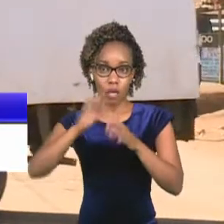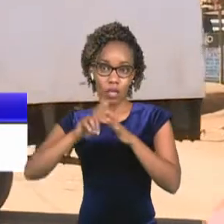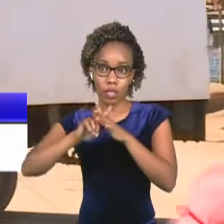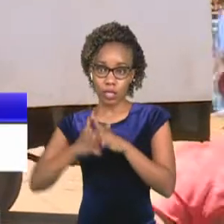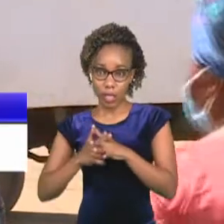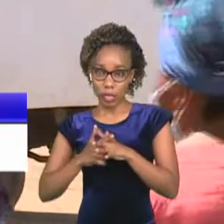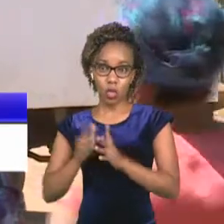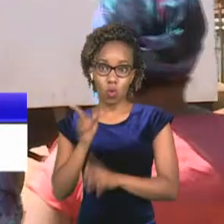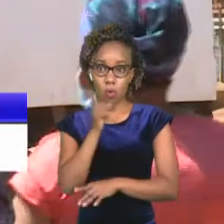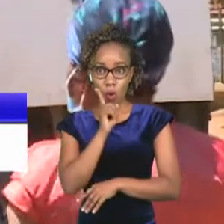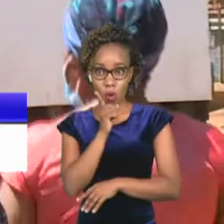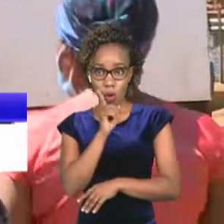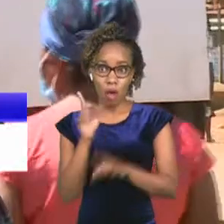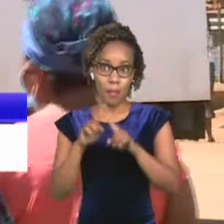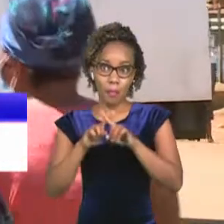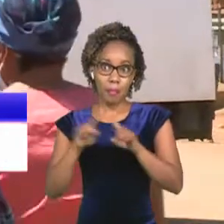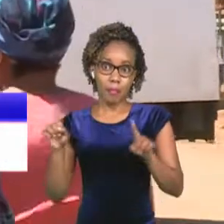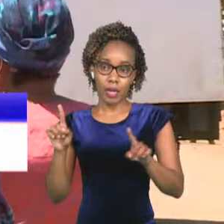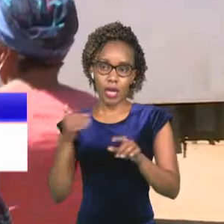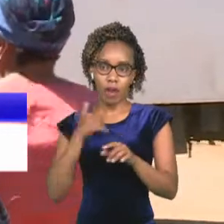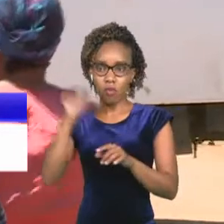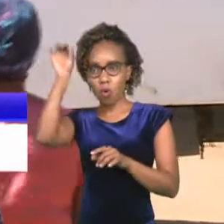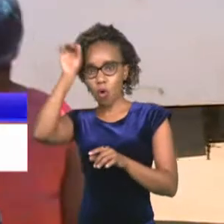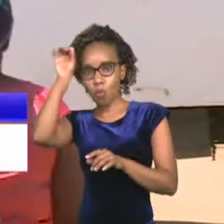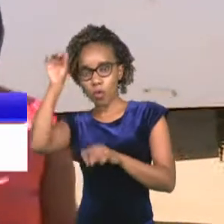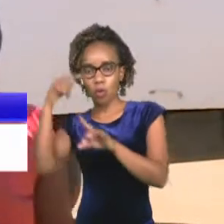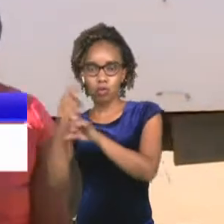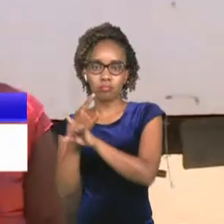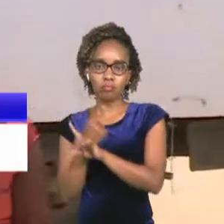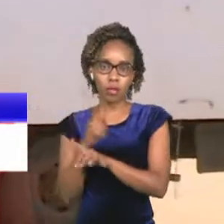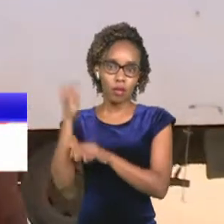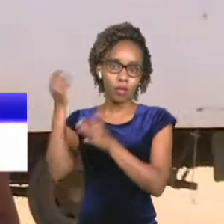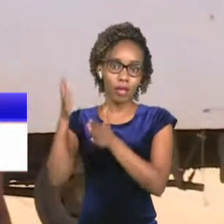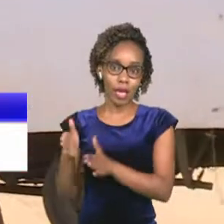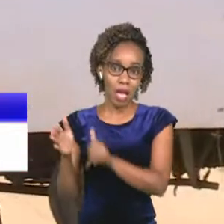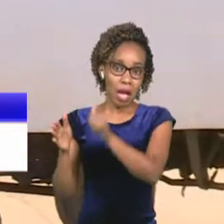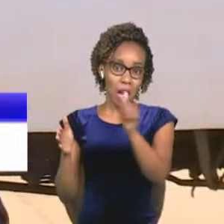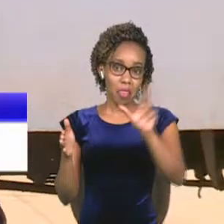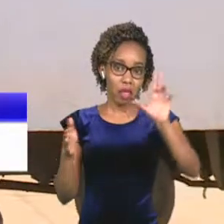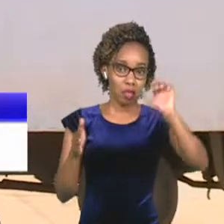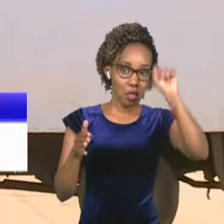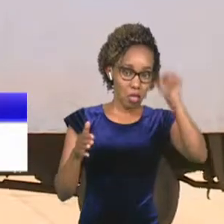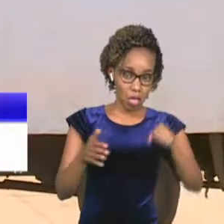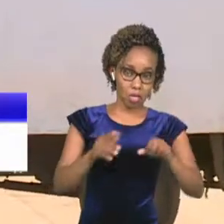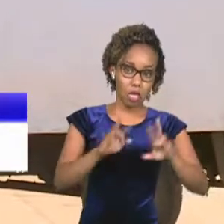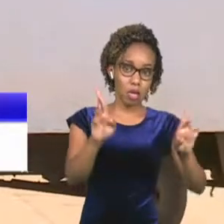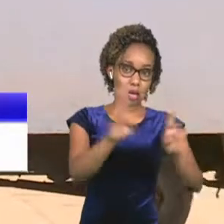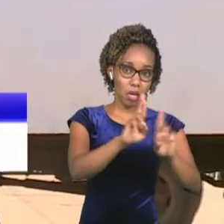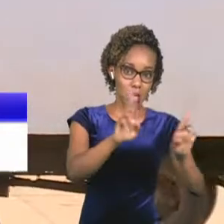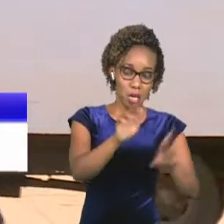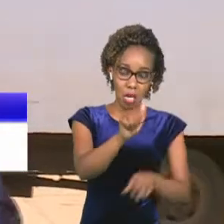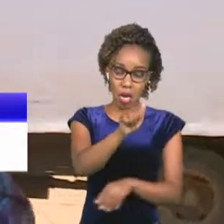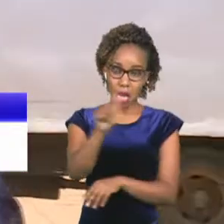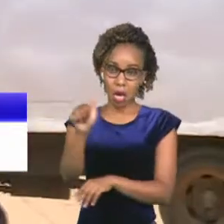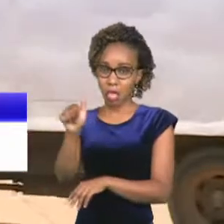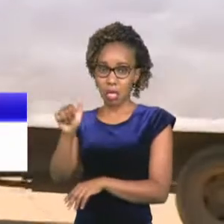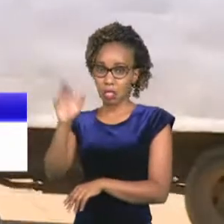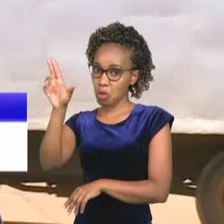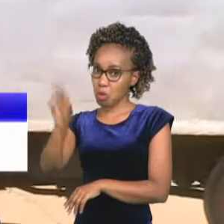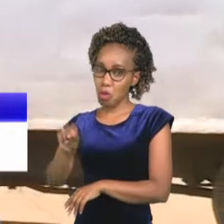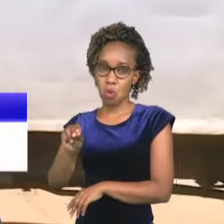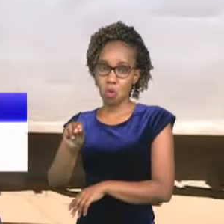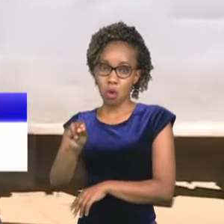this Thursday. However, there have been mixed reactions among Kenyans. There are those who say, yes, we are ready for the exercise, and there are those who still oppose the